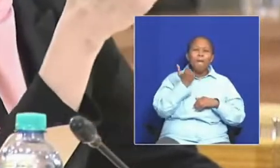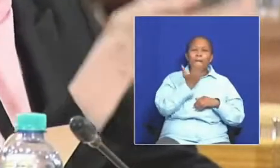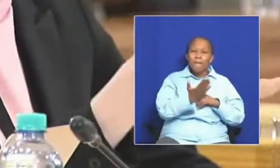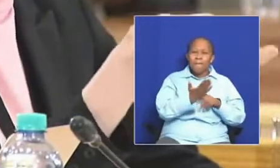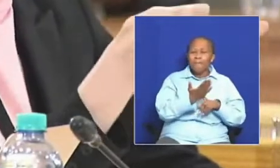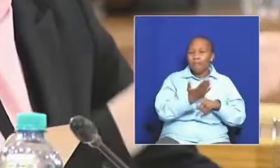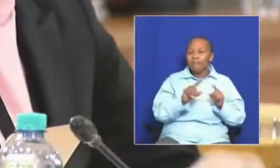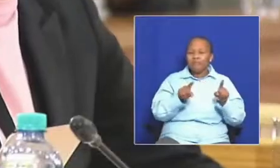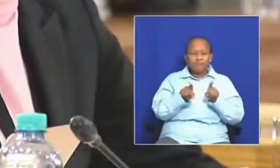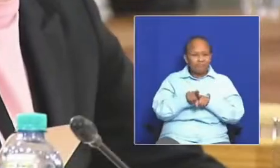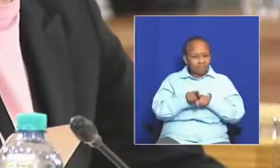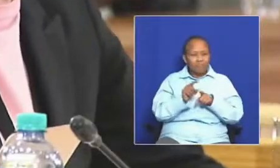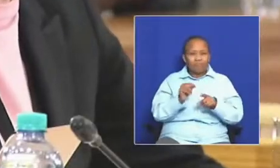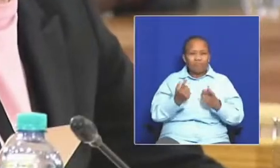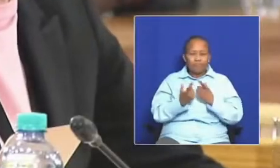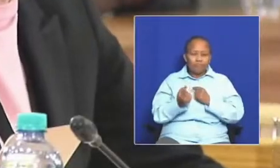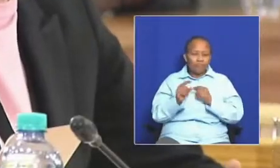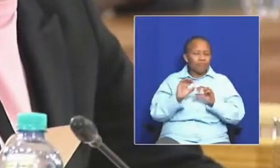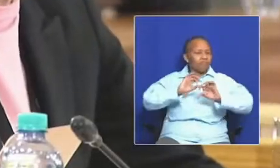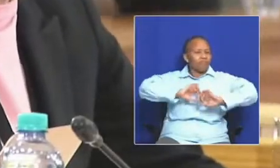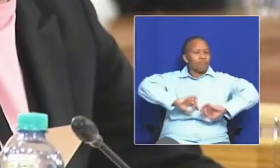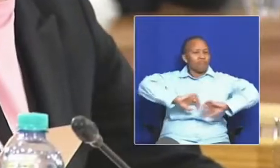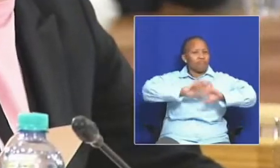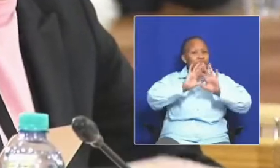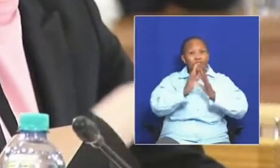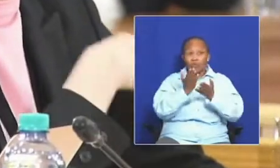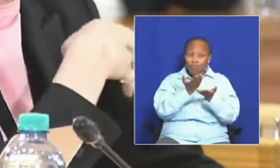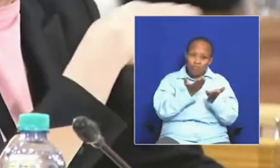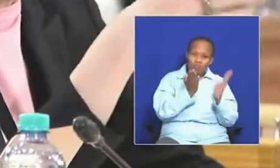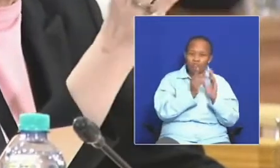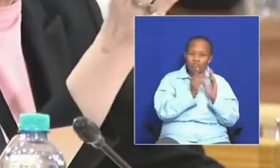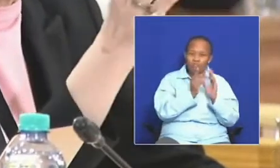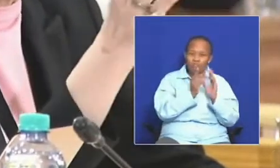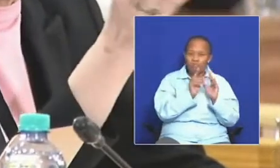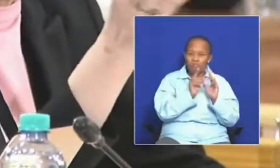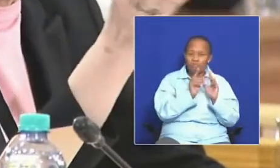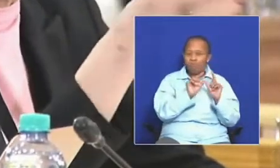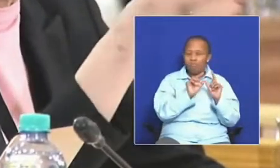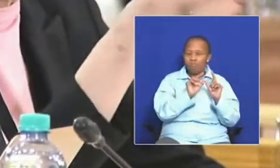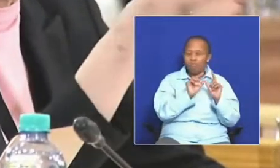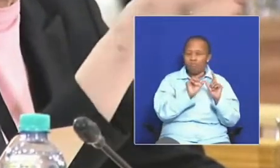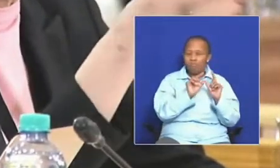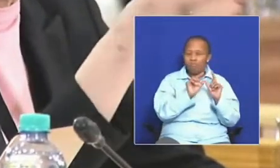you to see that he is indeed a suspect in